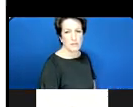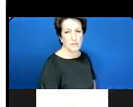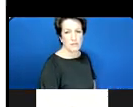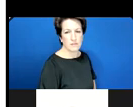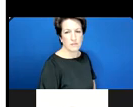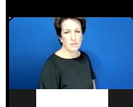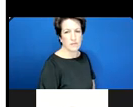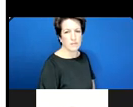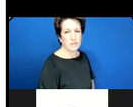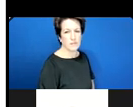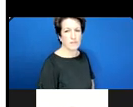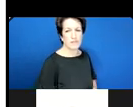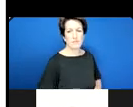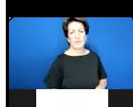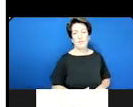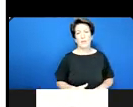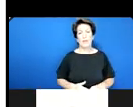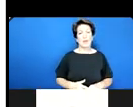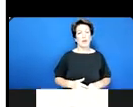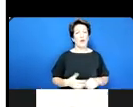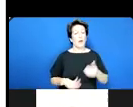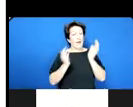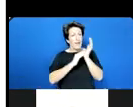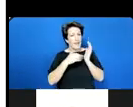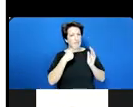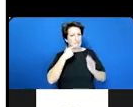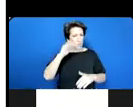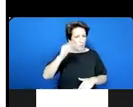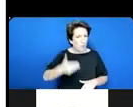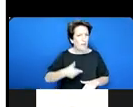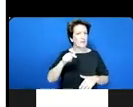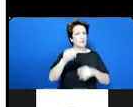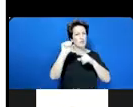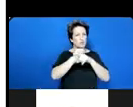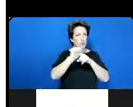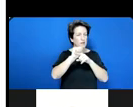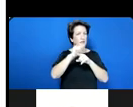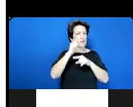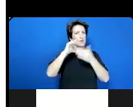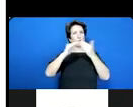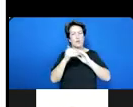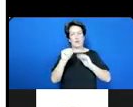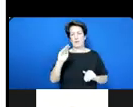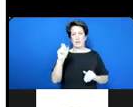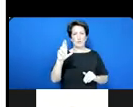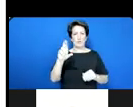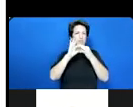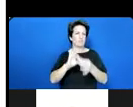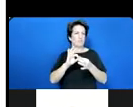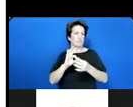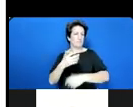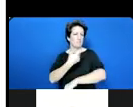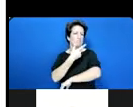Wonderful. So welcome again to today's Community Ambassador Training on Vaccination Passports. I will now turn it over to our